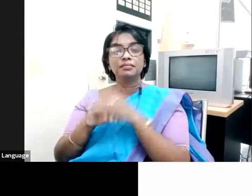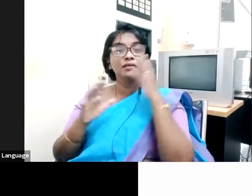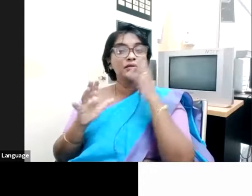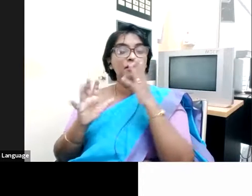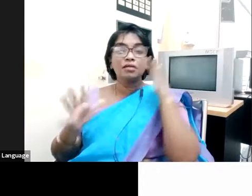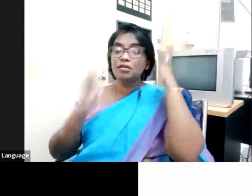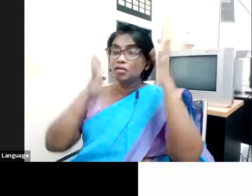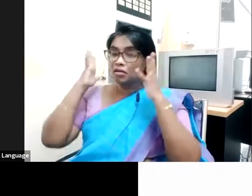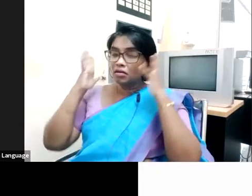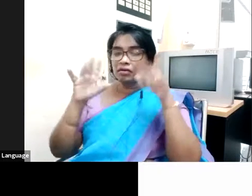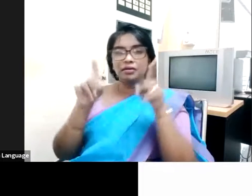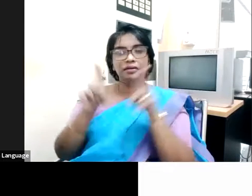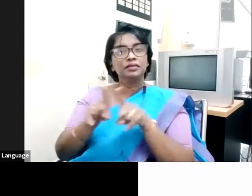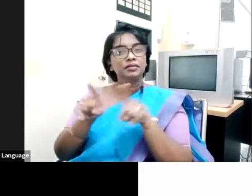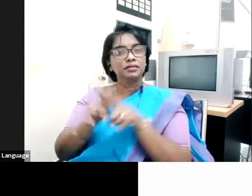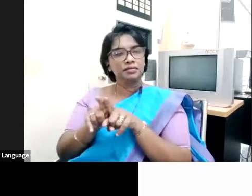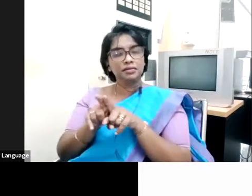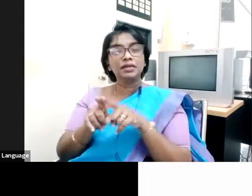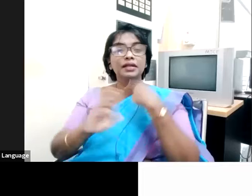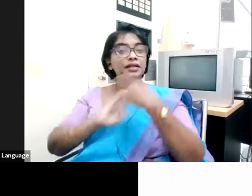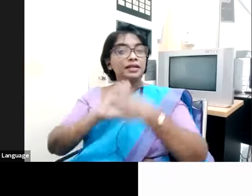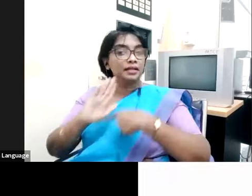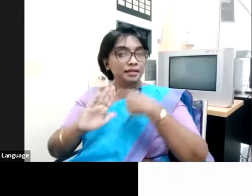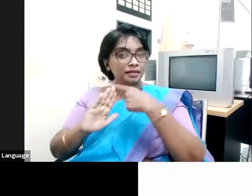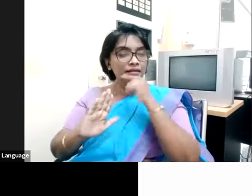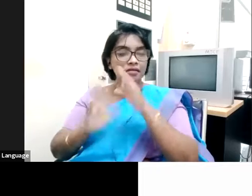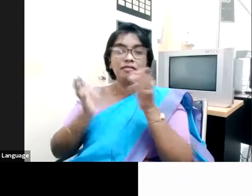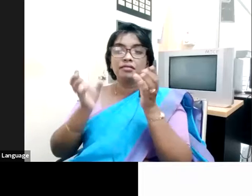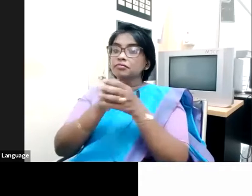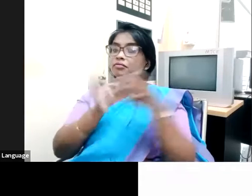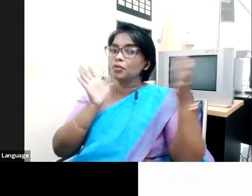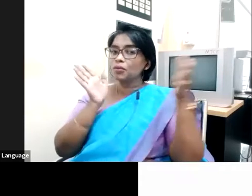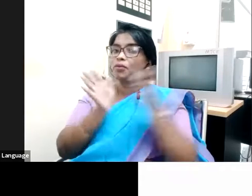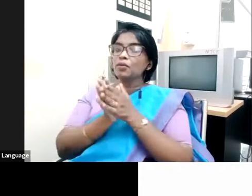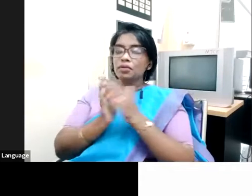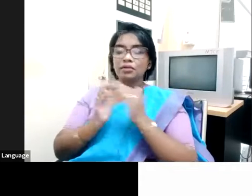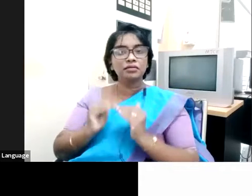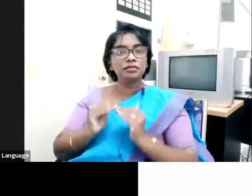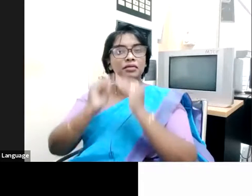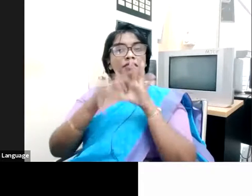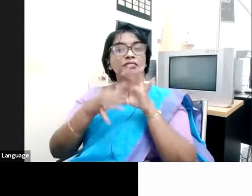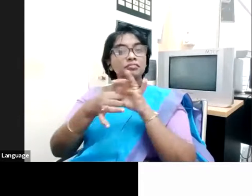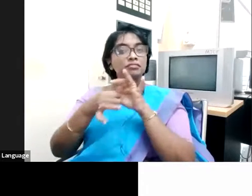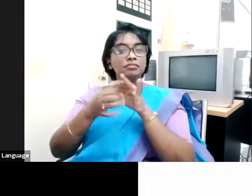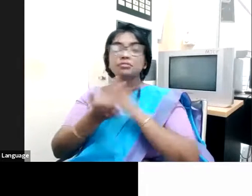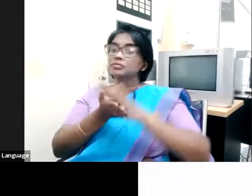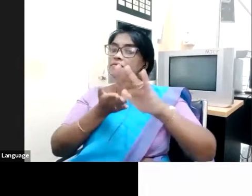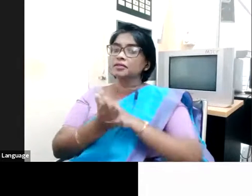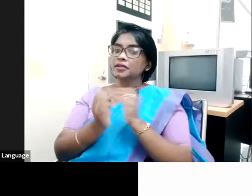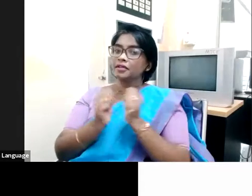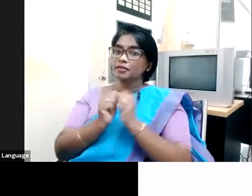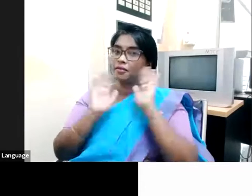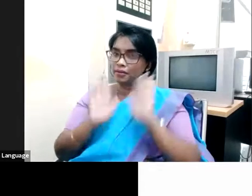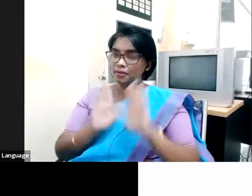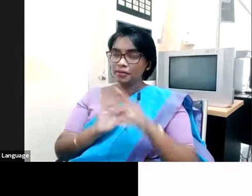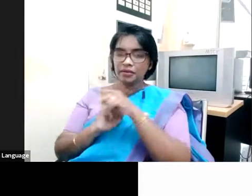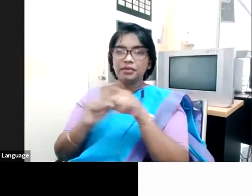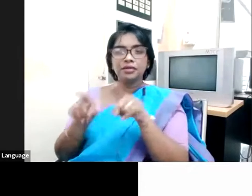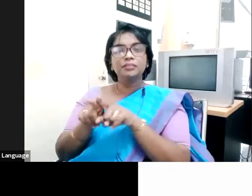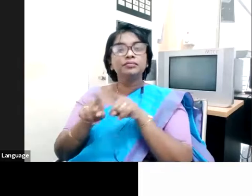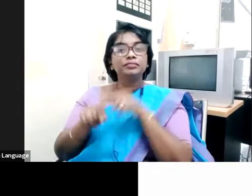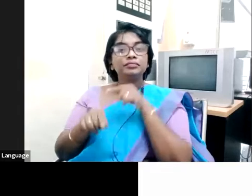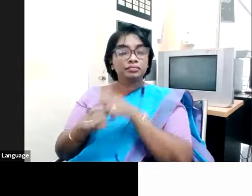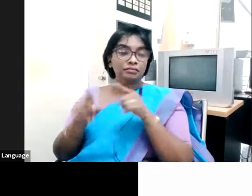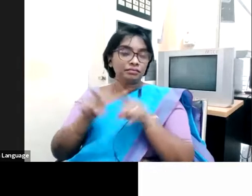the development partners. Because the future of work in all dimensions will be dependent on how much the corporate